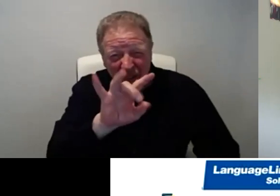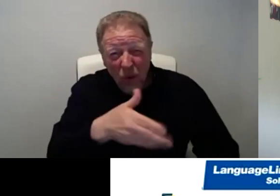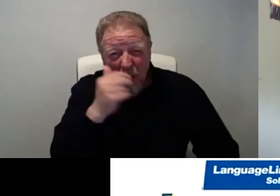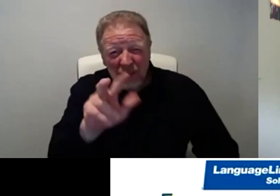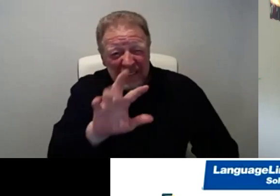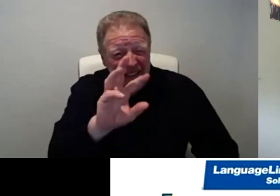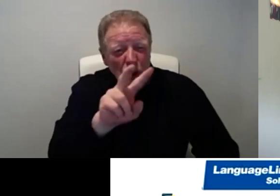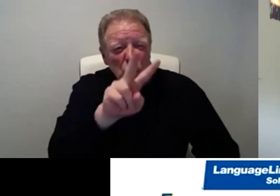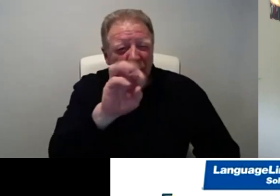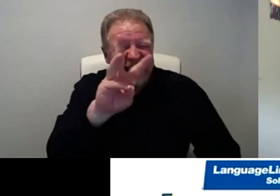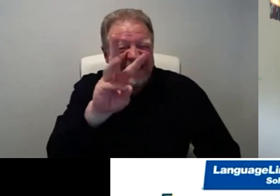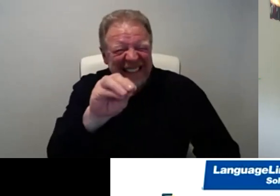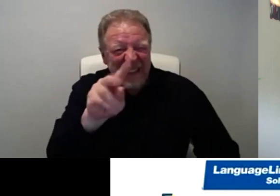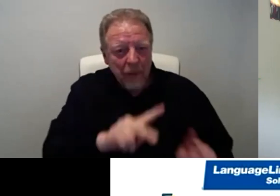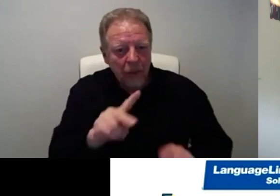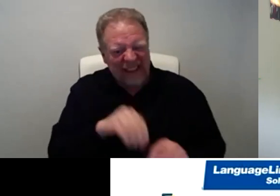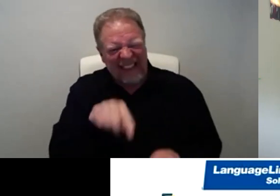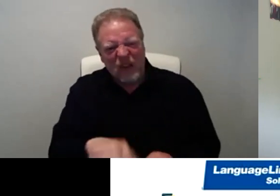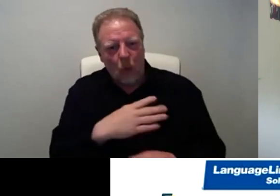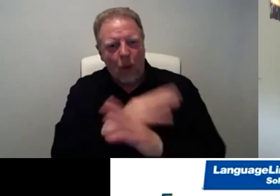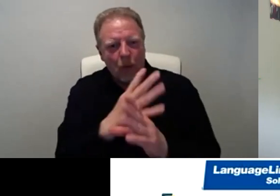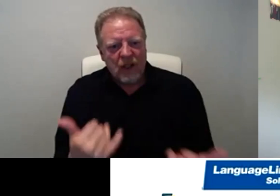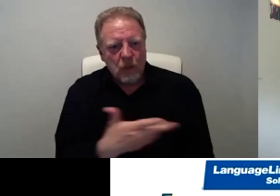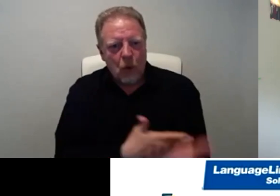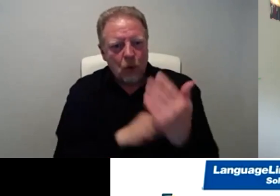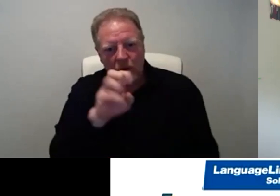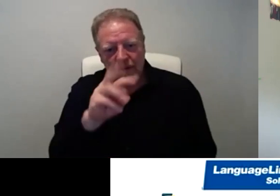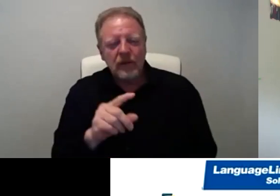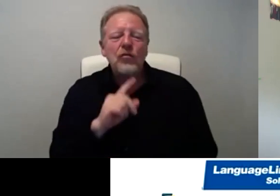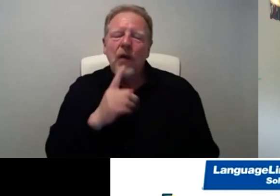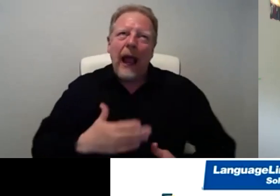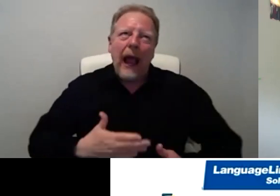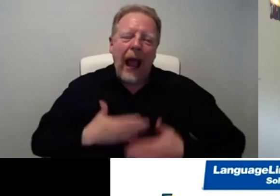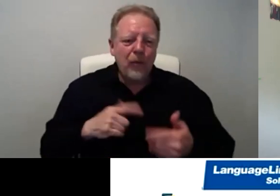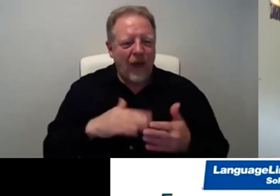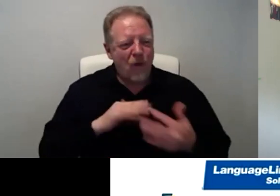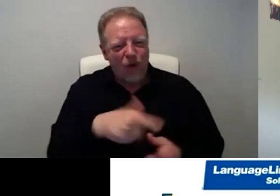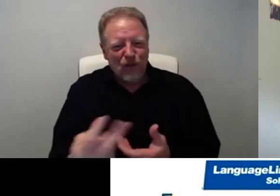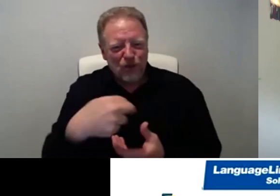almost 60 at one point in time. It's